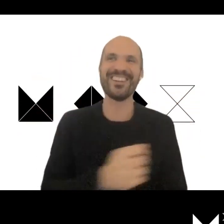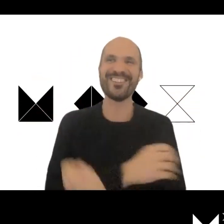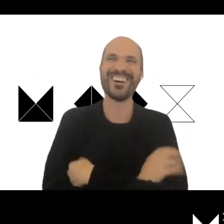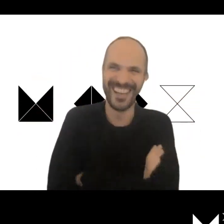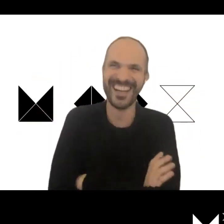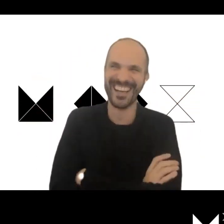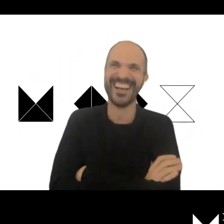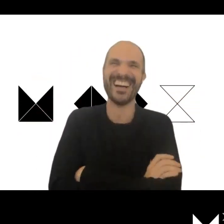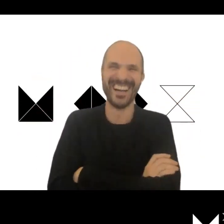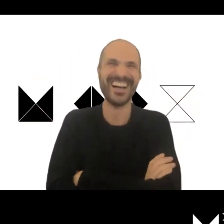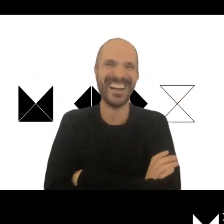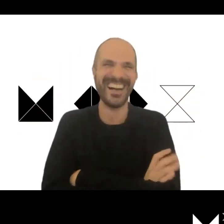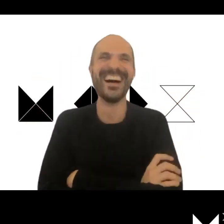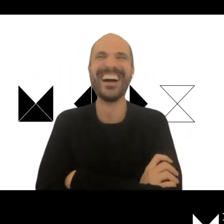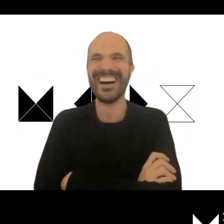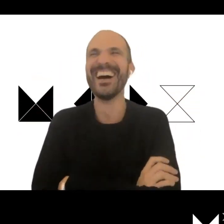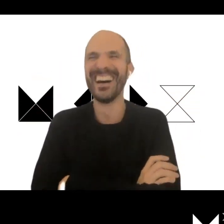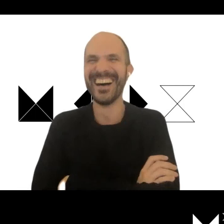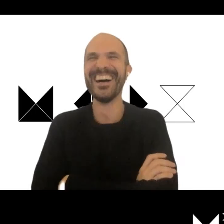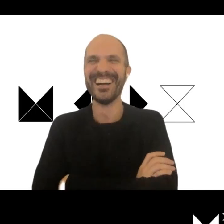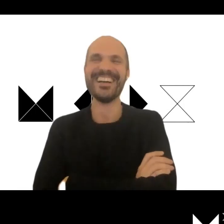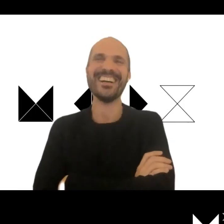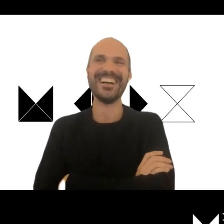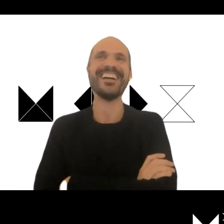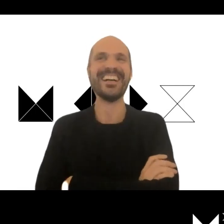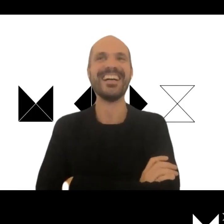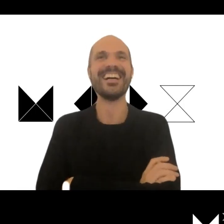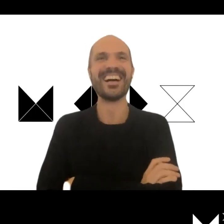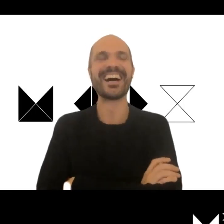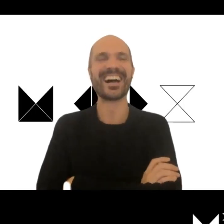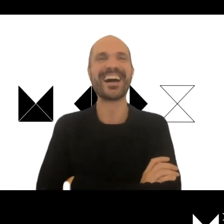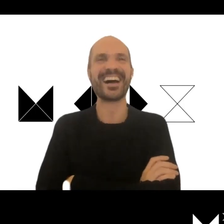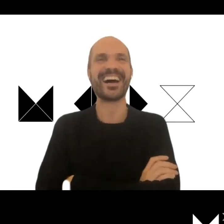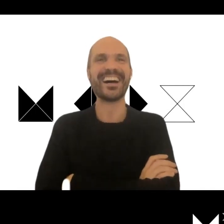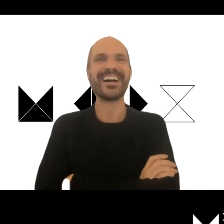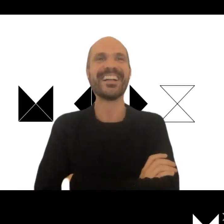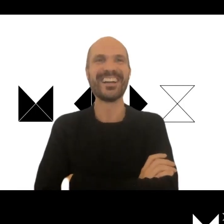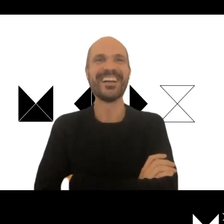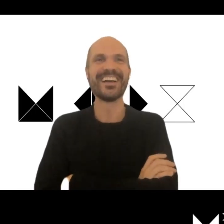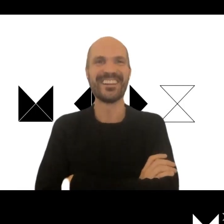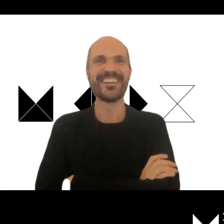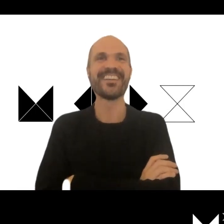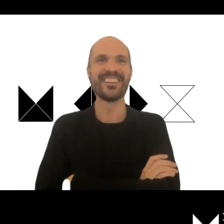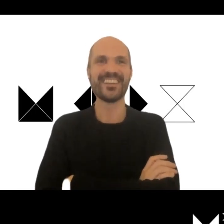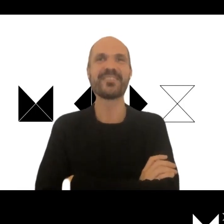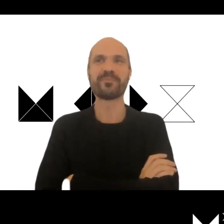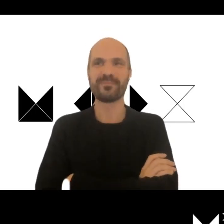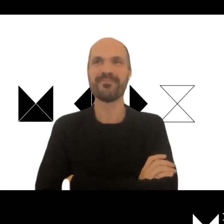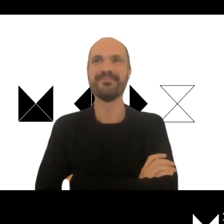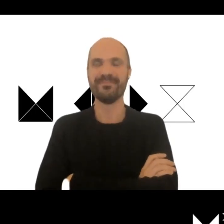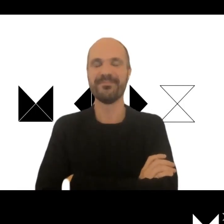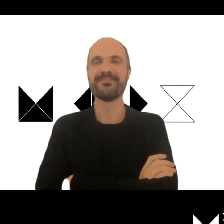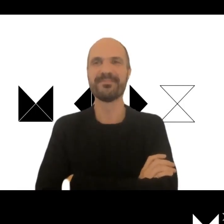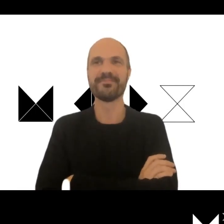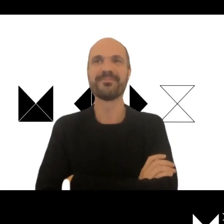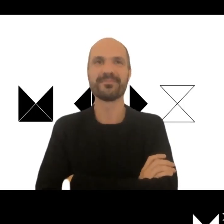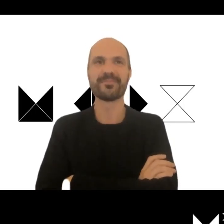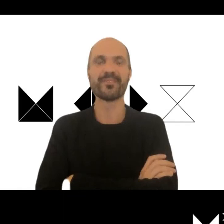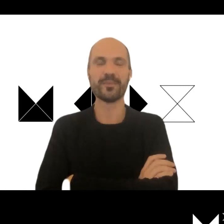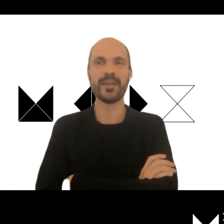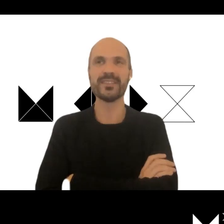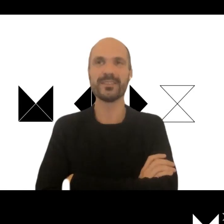like myself. I know. We've had visitors from 150 different countries, which is